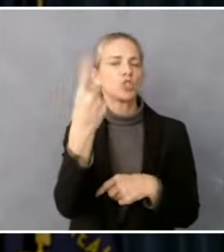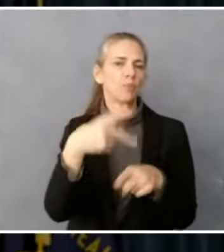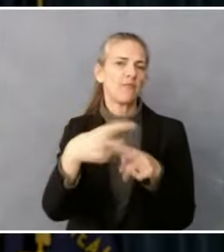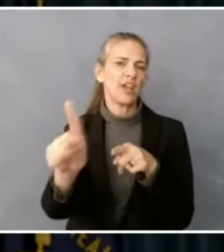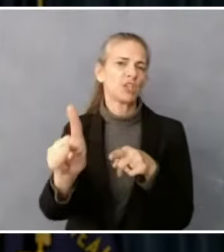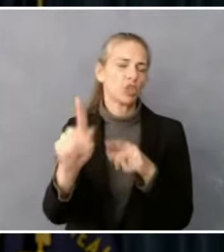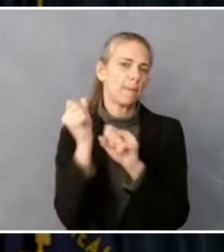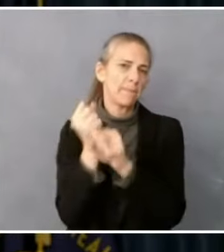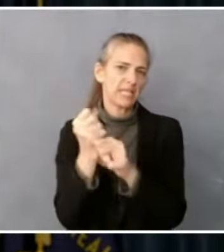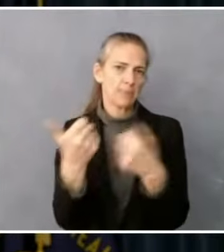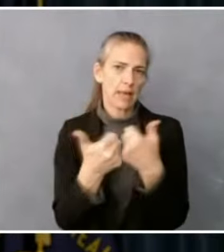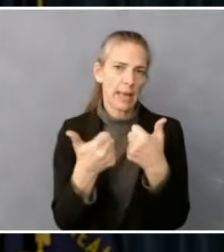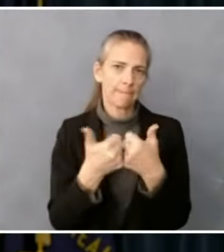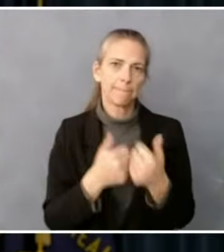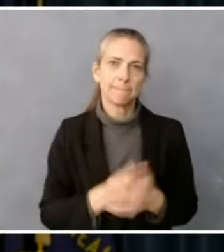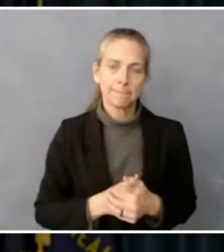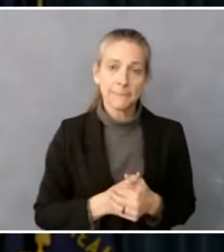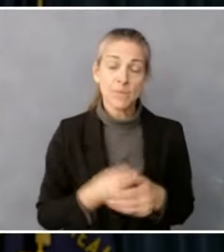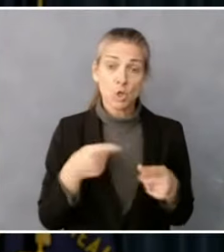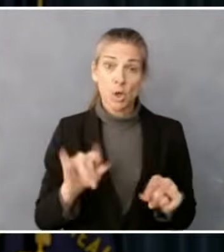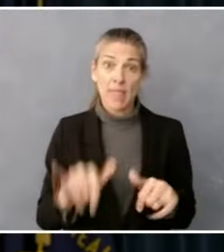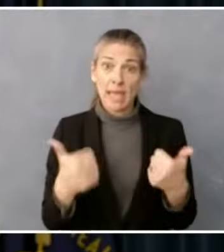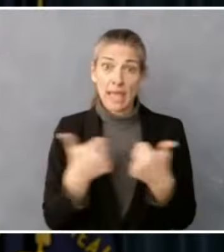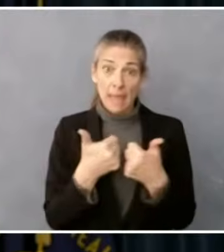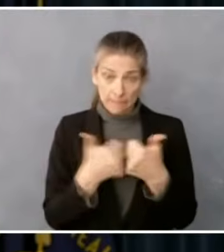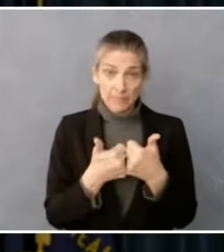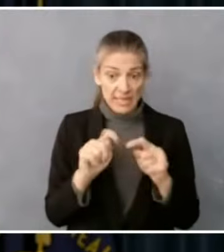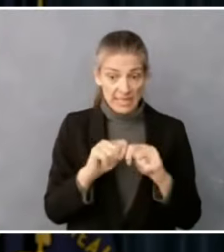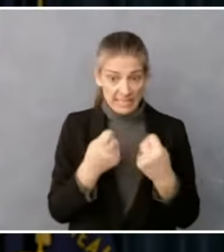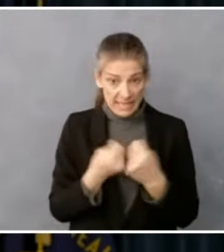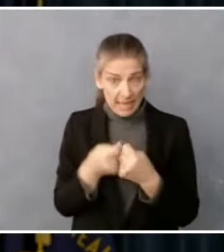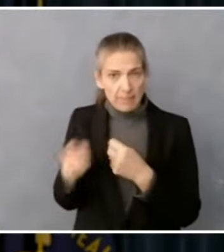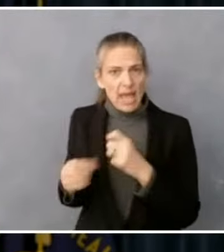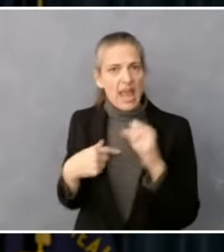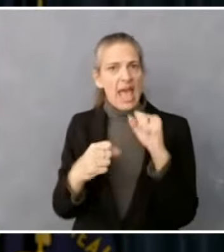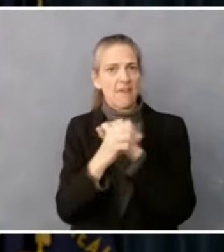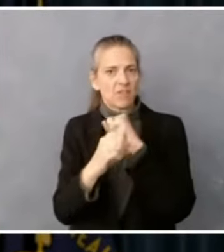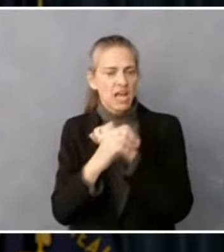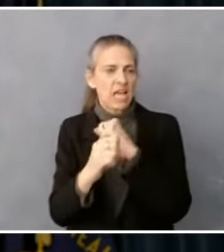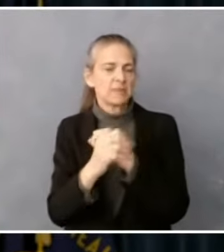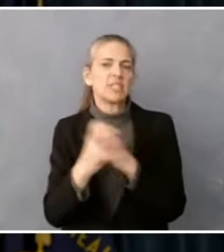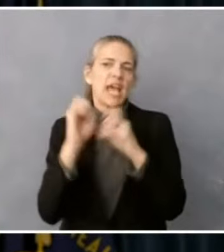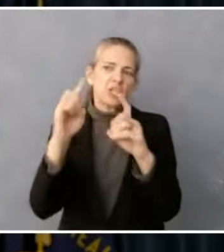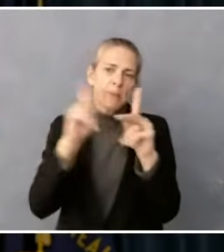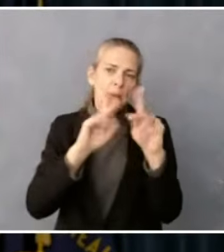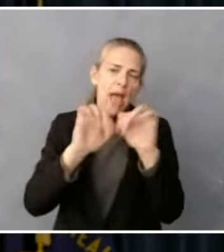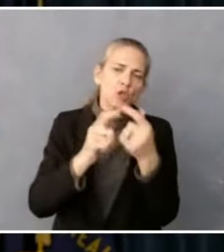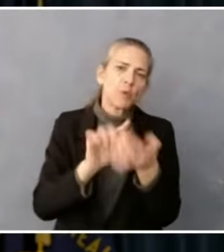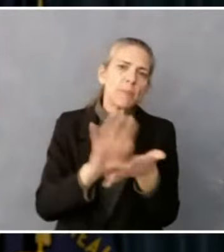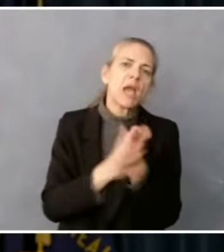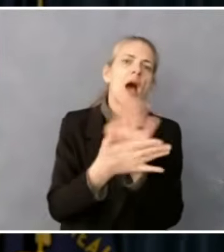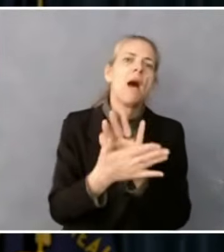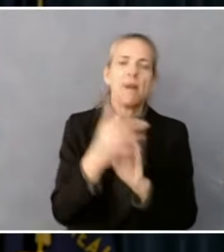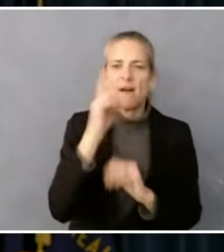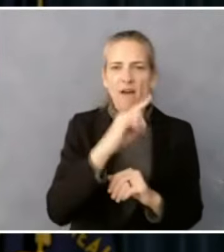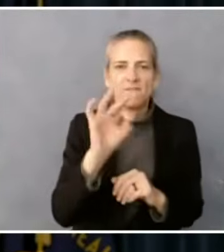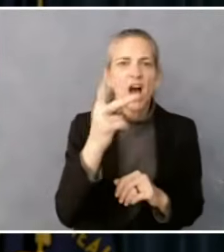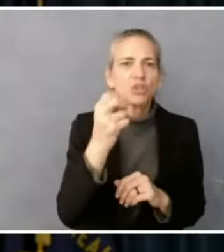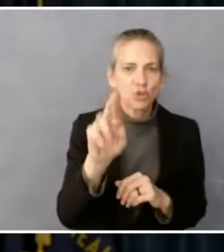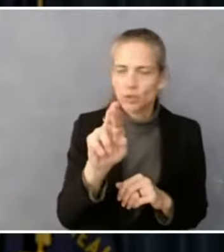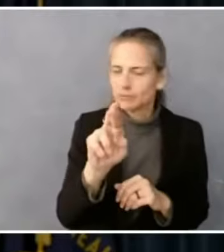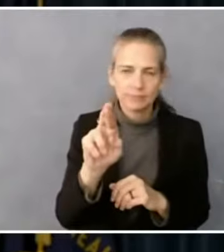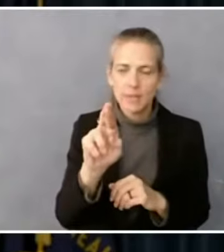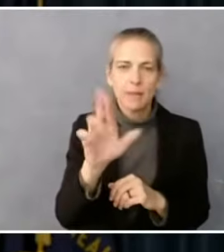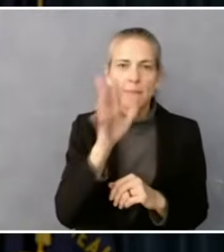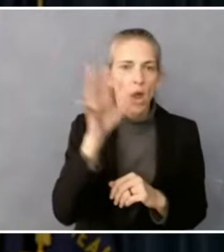baseball game. During the game, the team runs advertisements educating people on how to be a foster parent and why you'd want to be